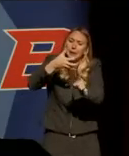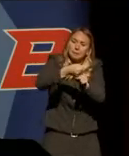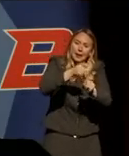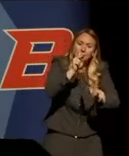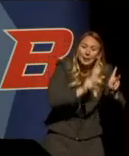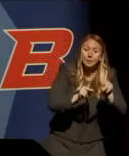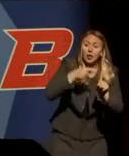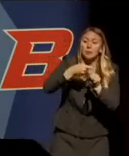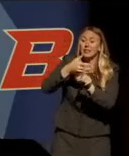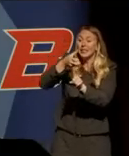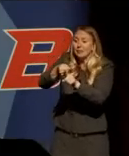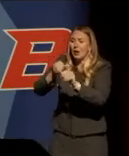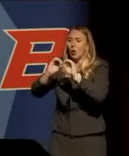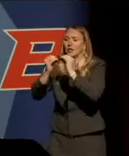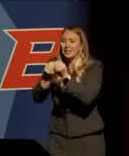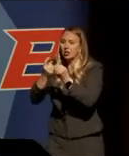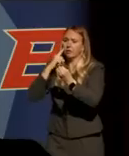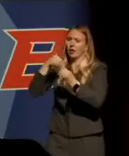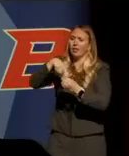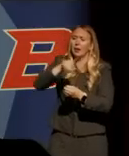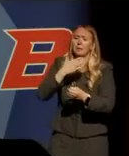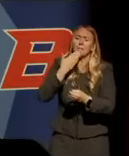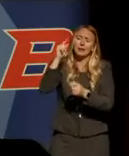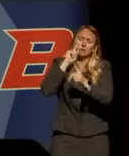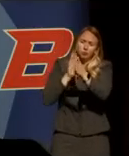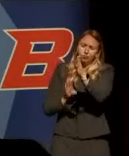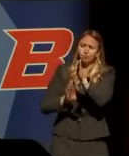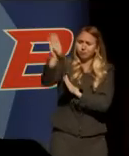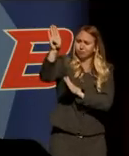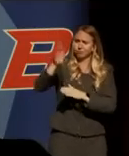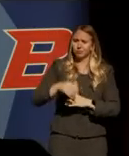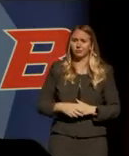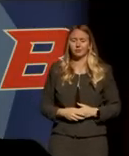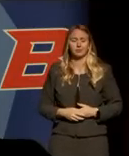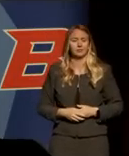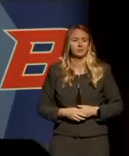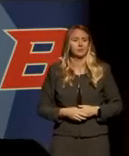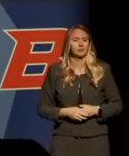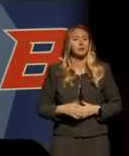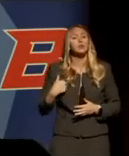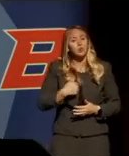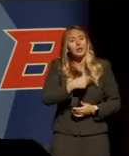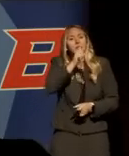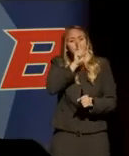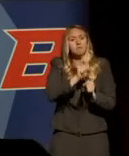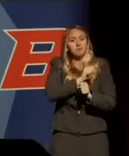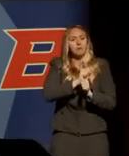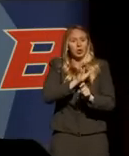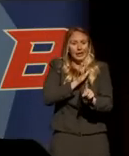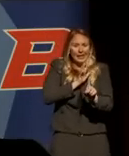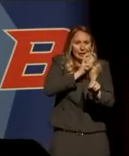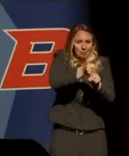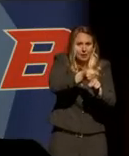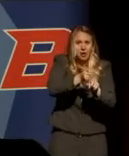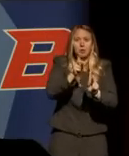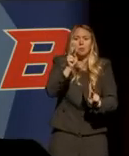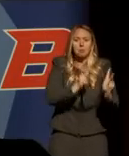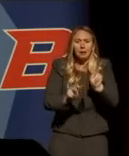organizations thrive and prosper. We are making a difference in people's